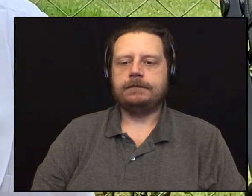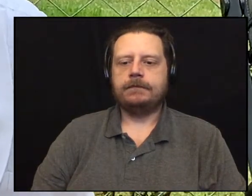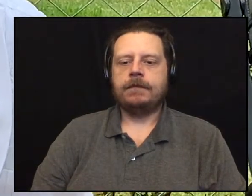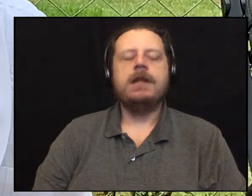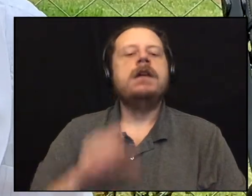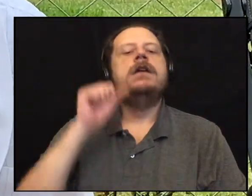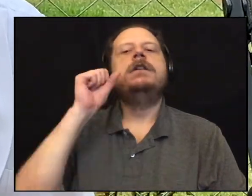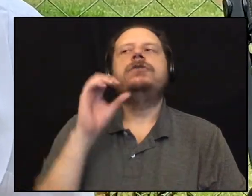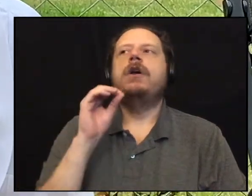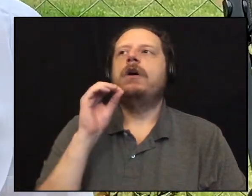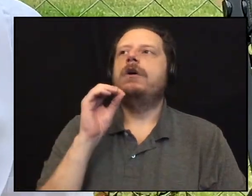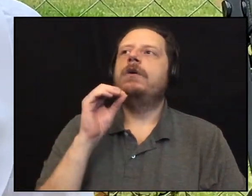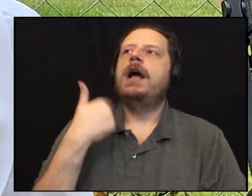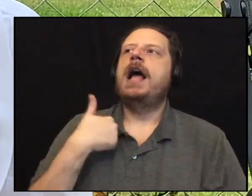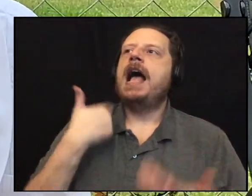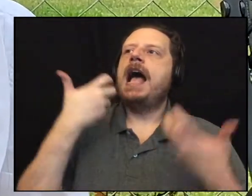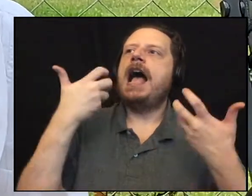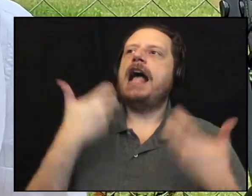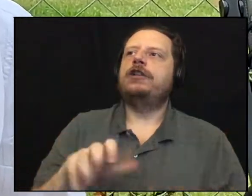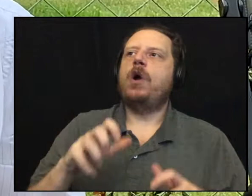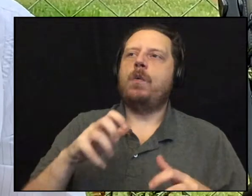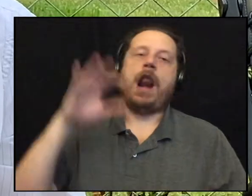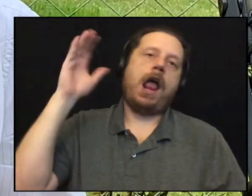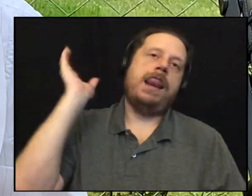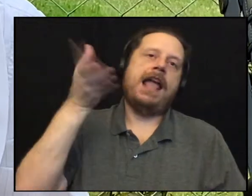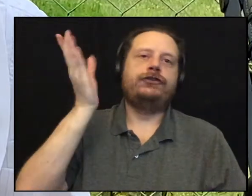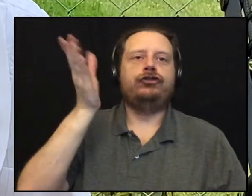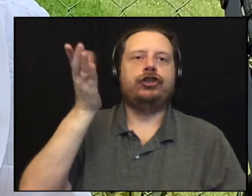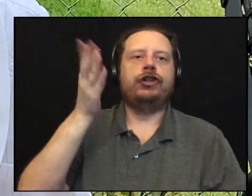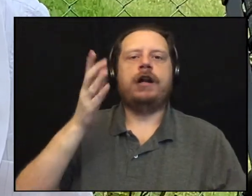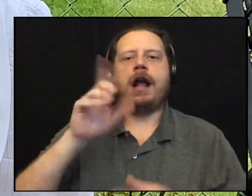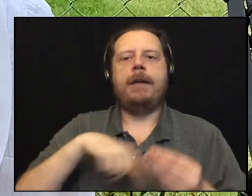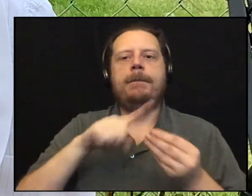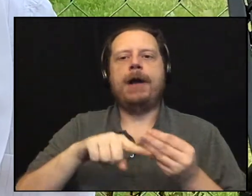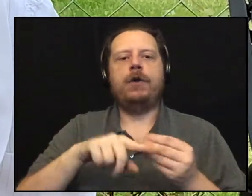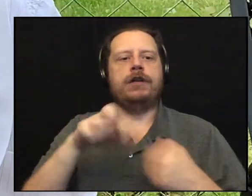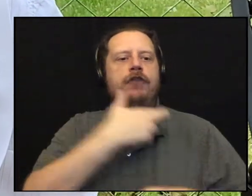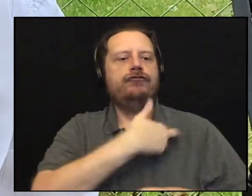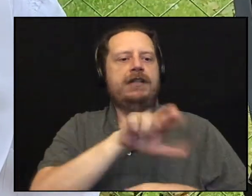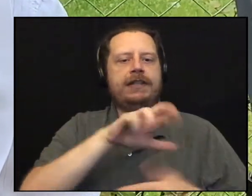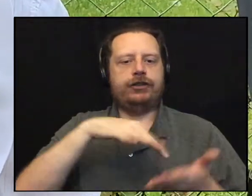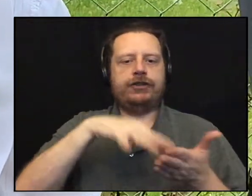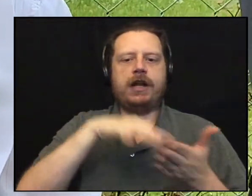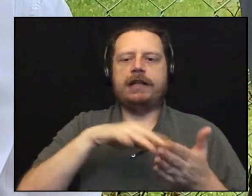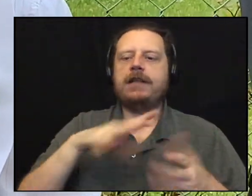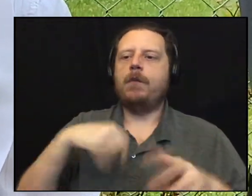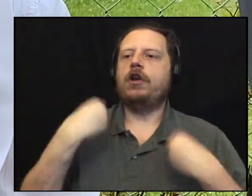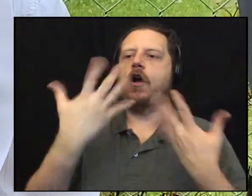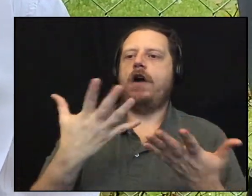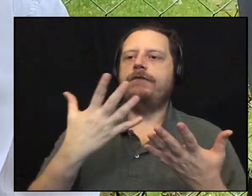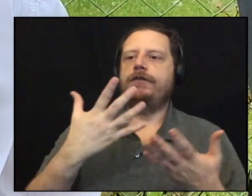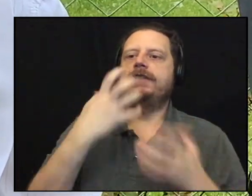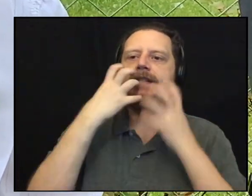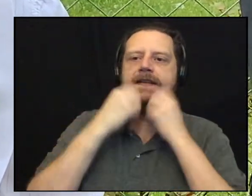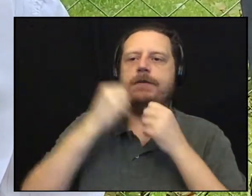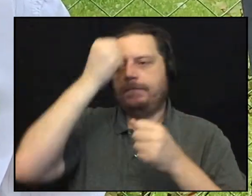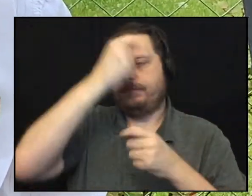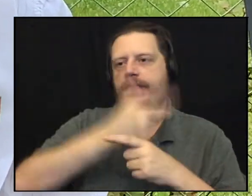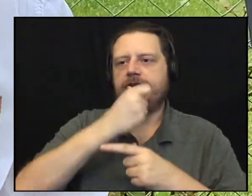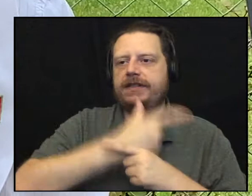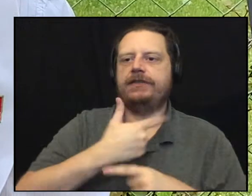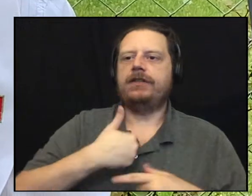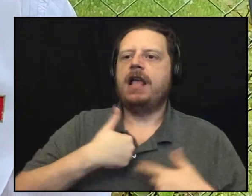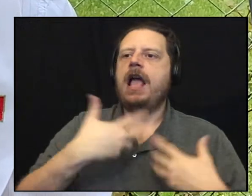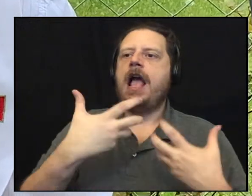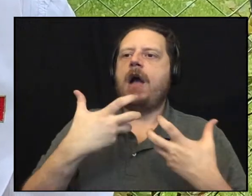So I don't want to turn this into a lecture on theology. I just want to offer to you, my dear brothers and sisters, I want to hold out